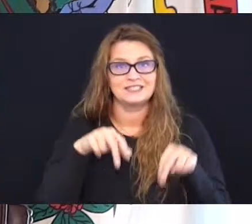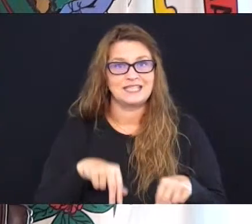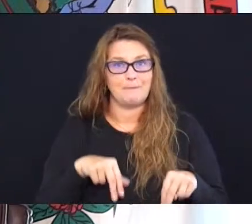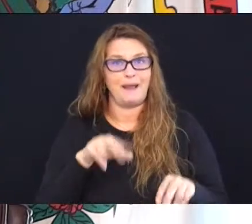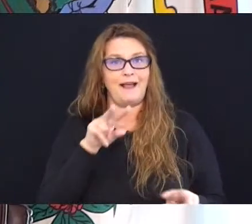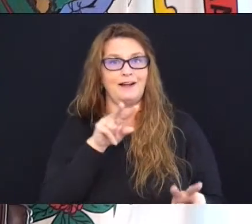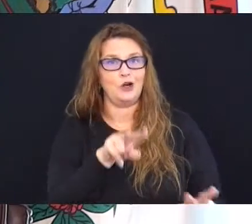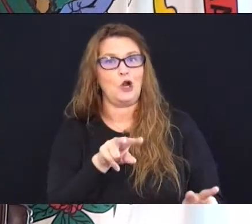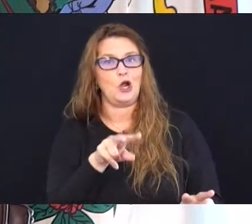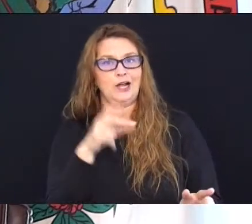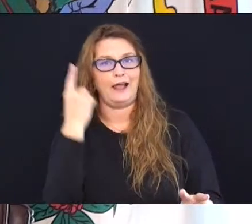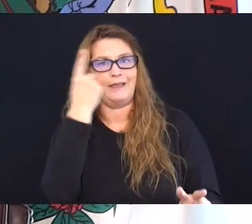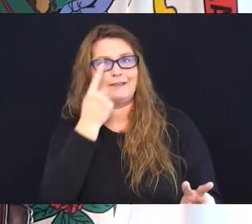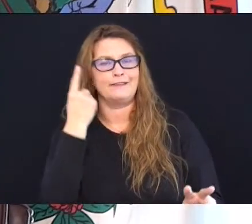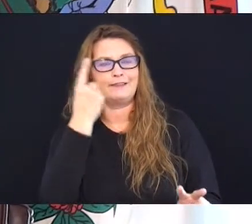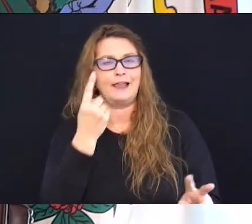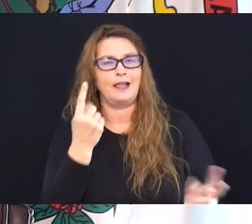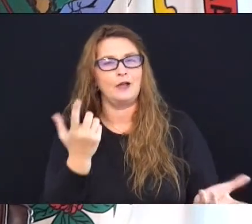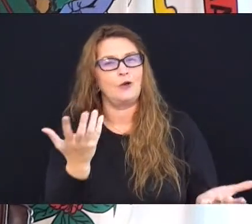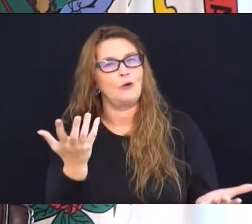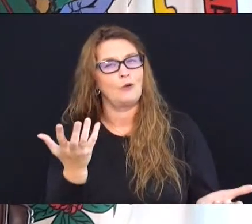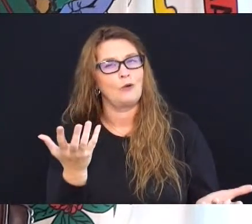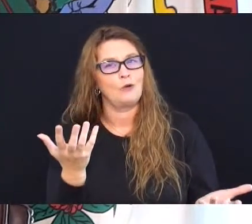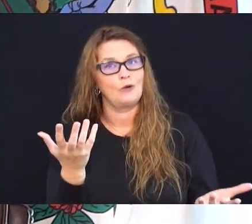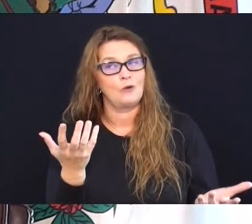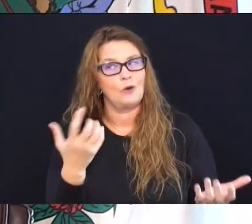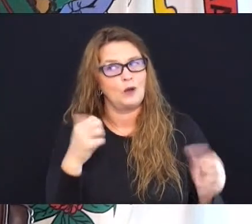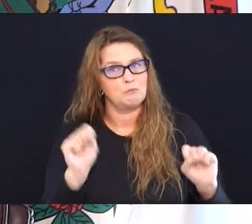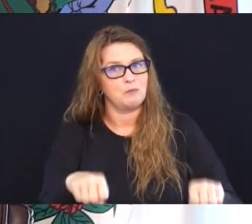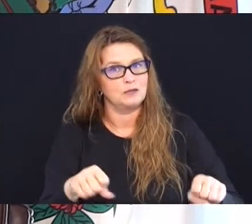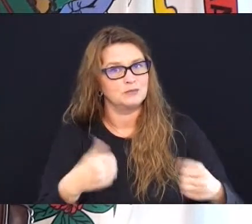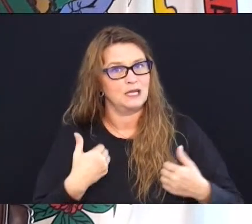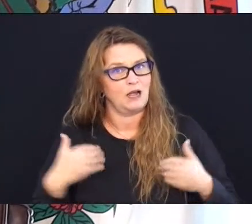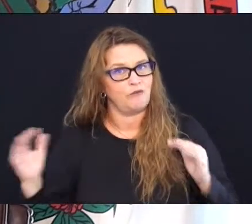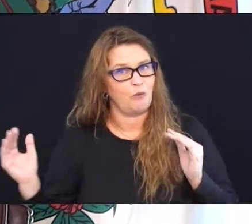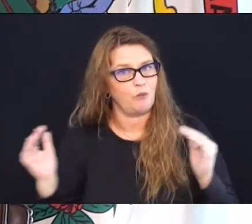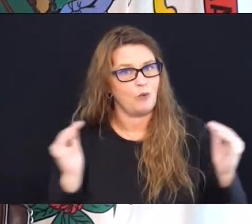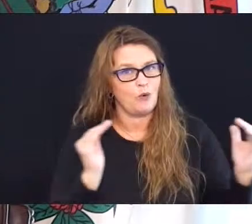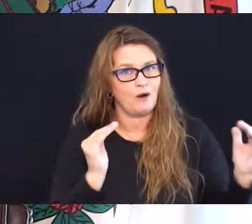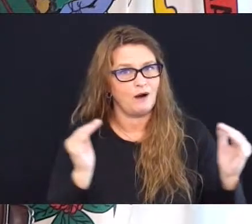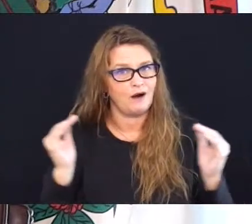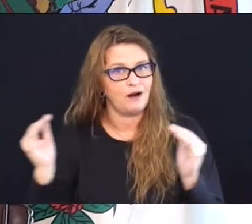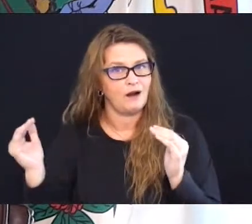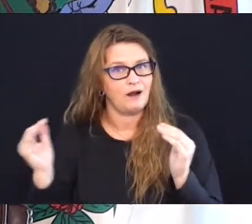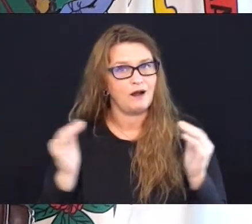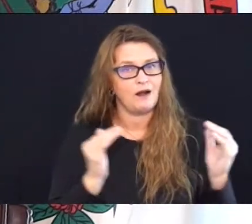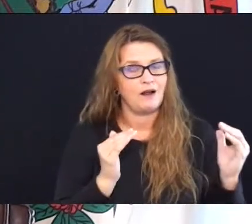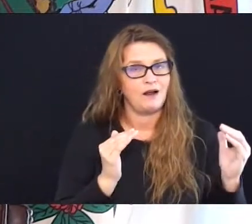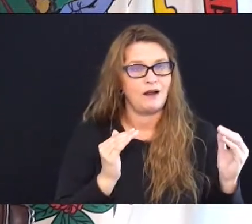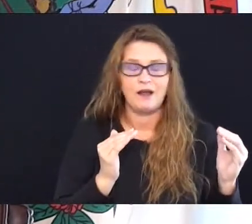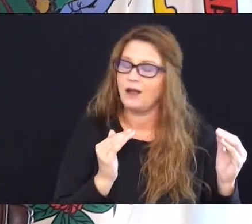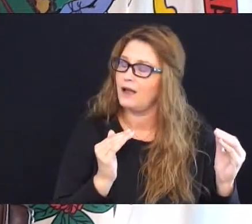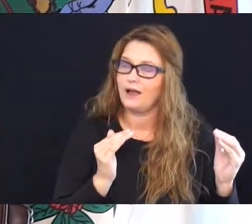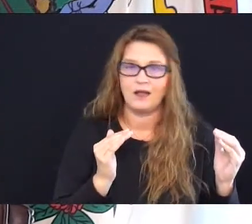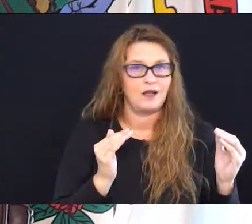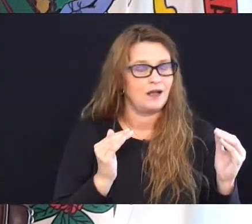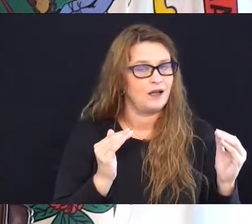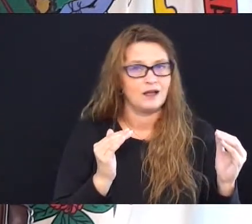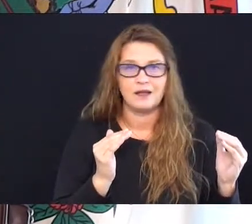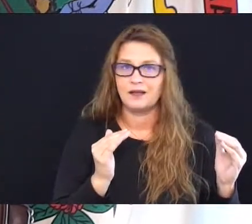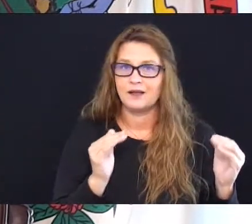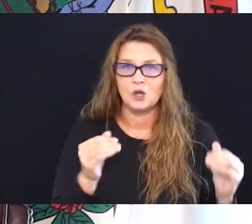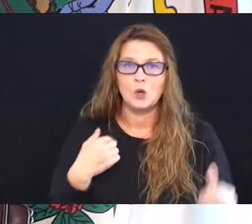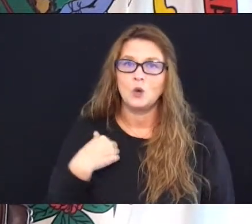think of the repercussions of war? Are we not smart enough